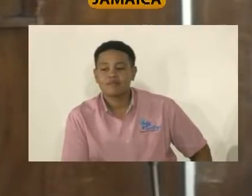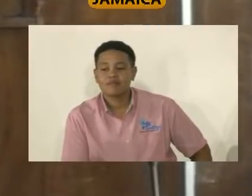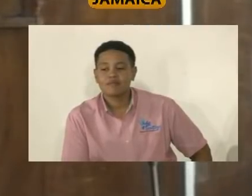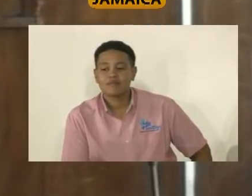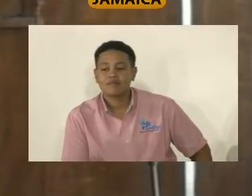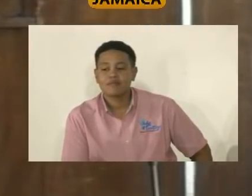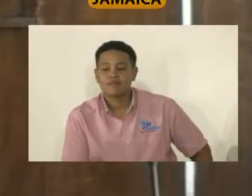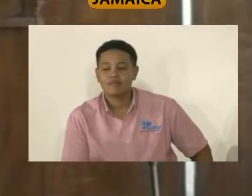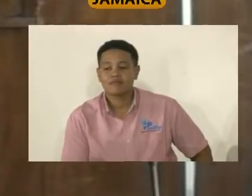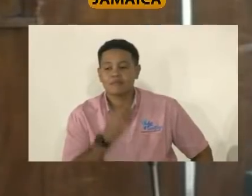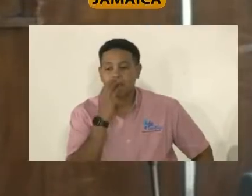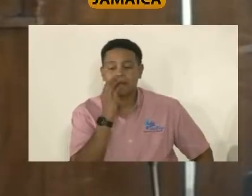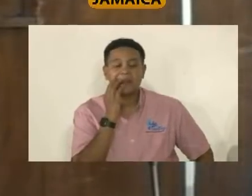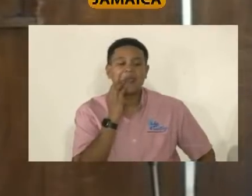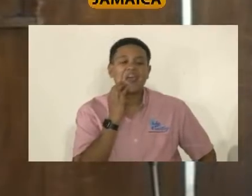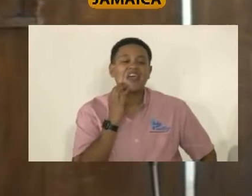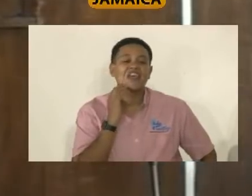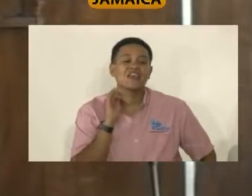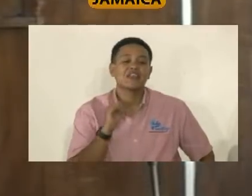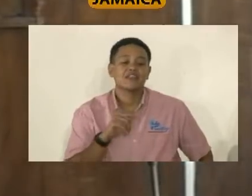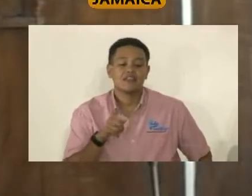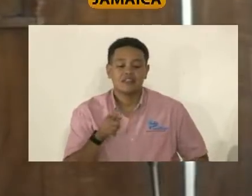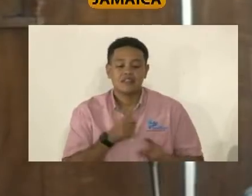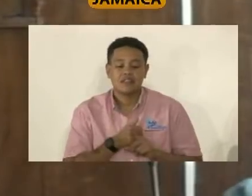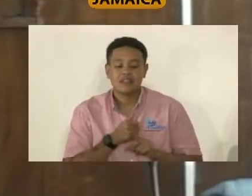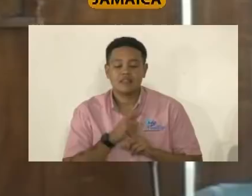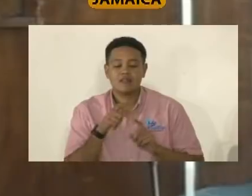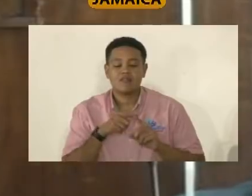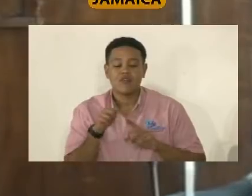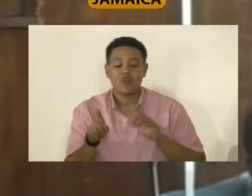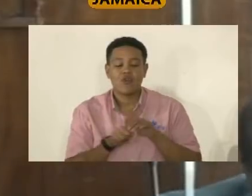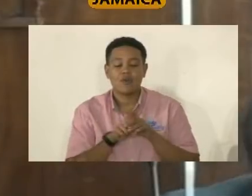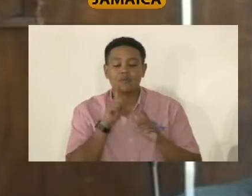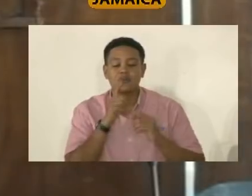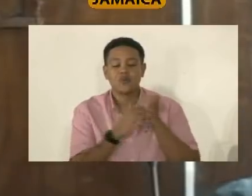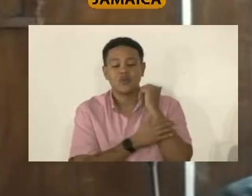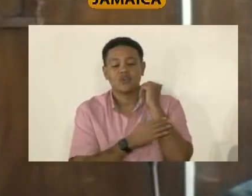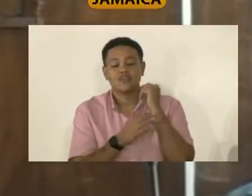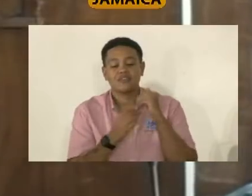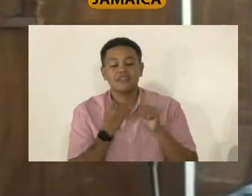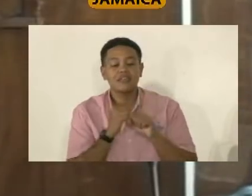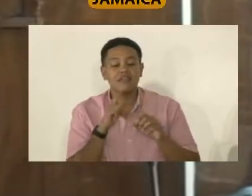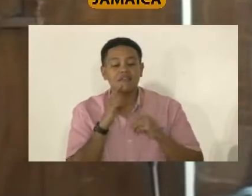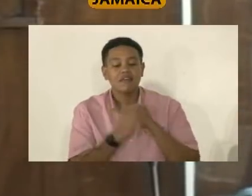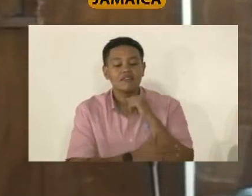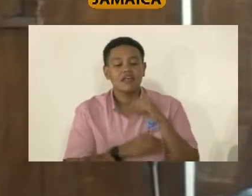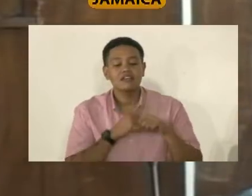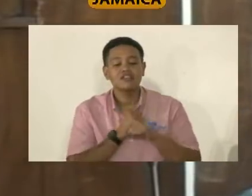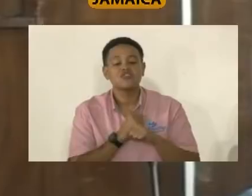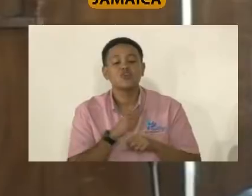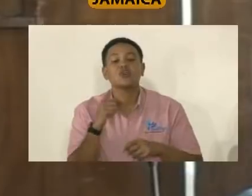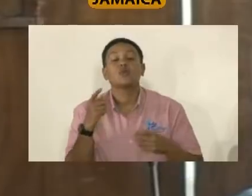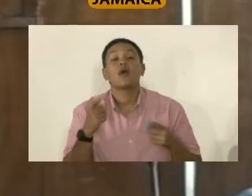security. When it comes to our safety and security, the state of the nation is dire.